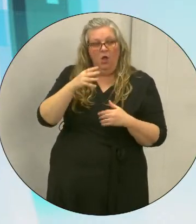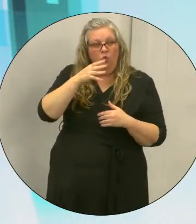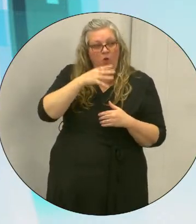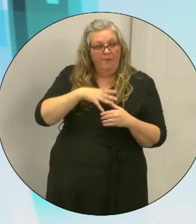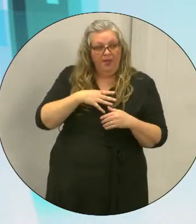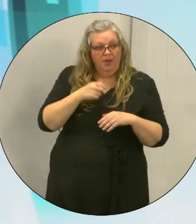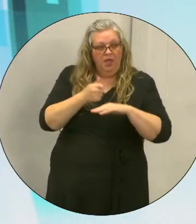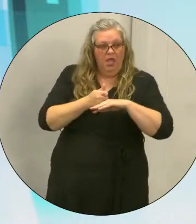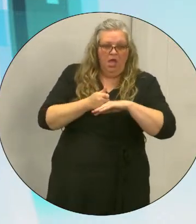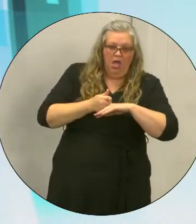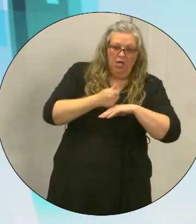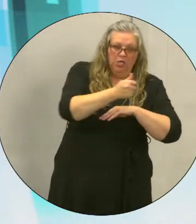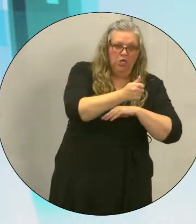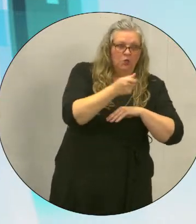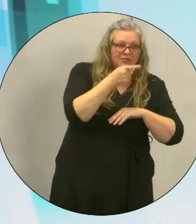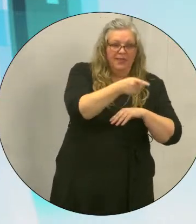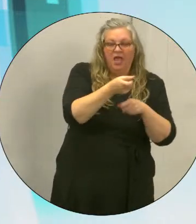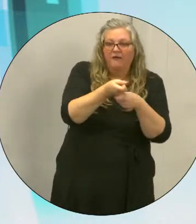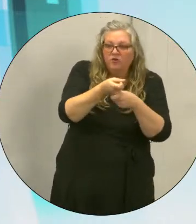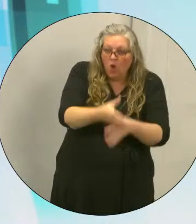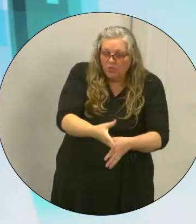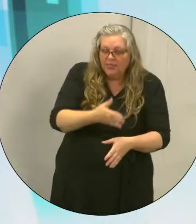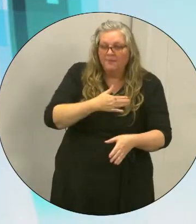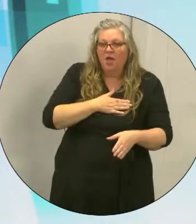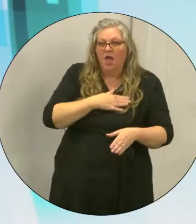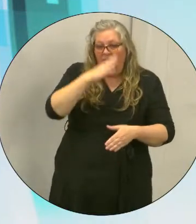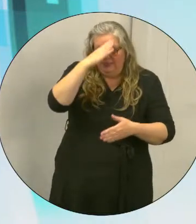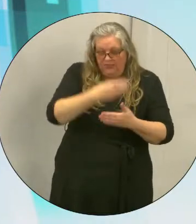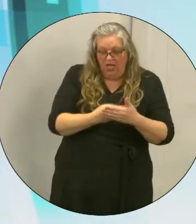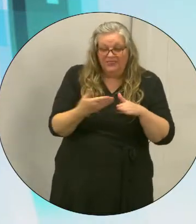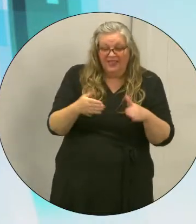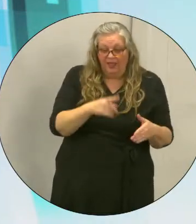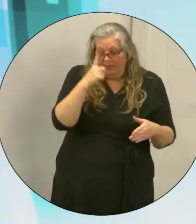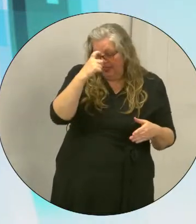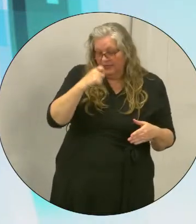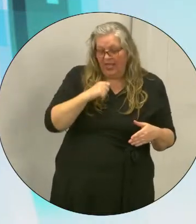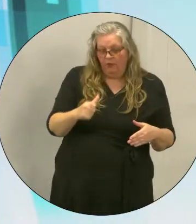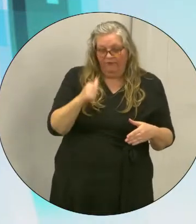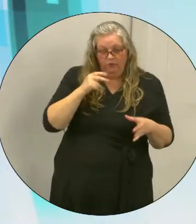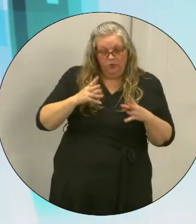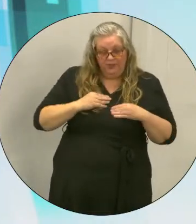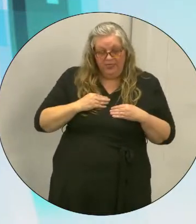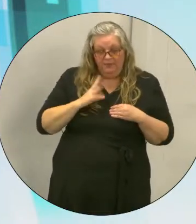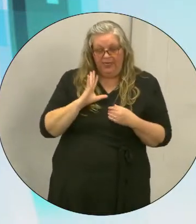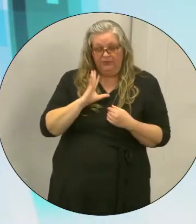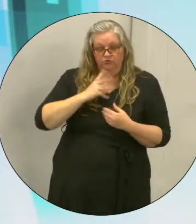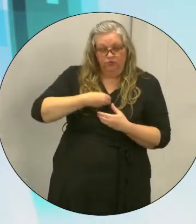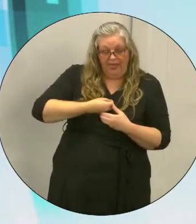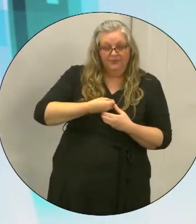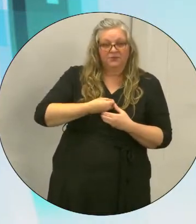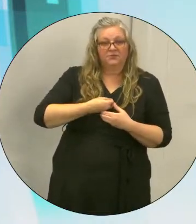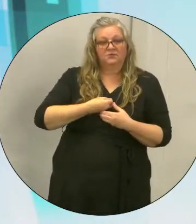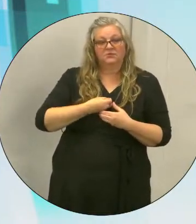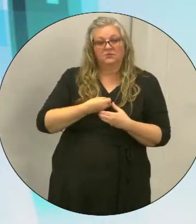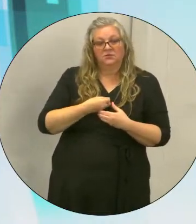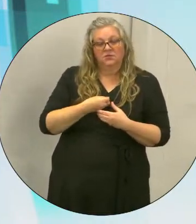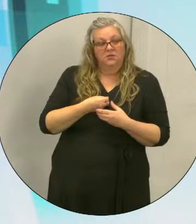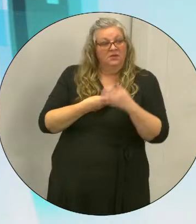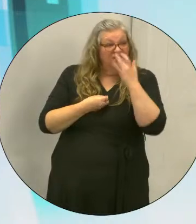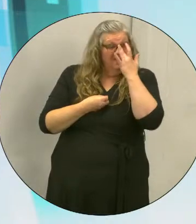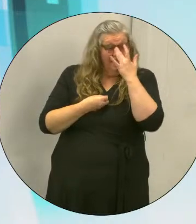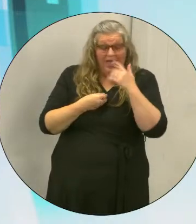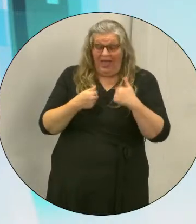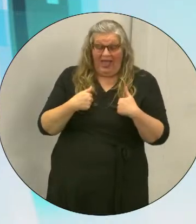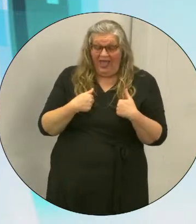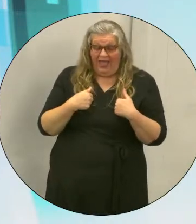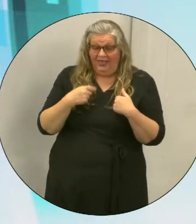accused me of causing my son's death by suicide by not accepting his trans identity. While I tend to disagree